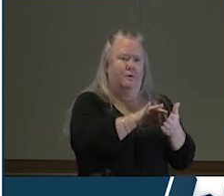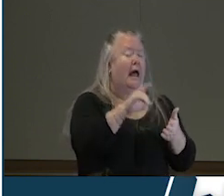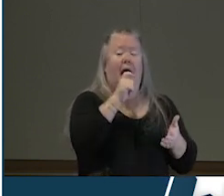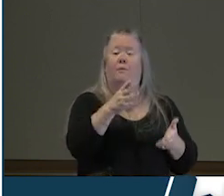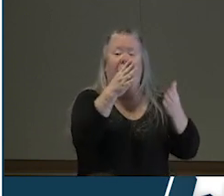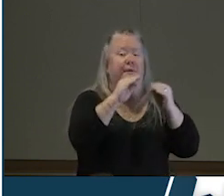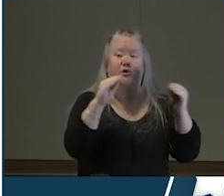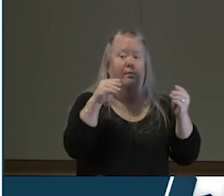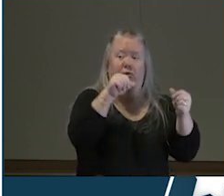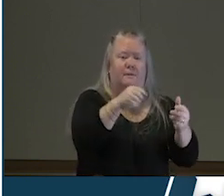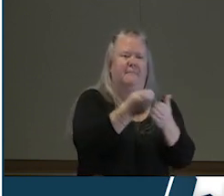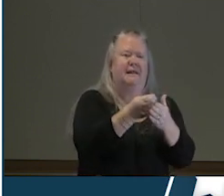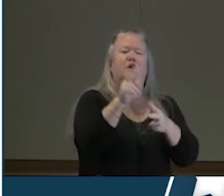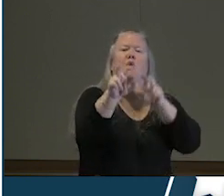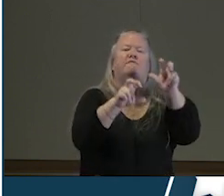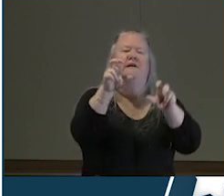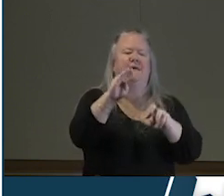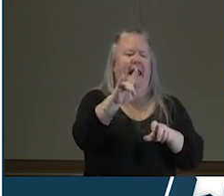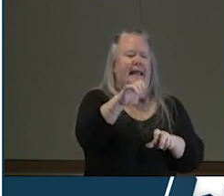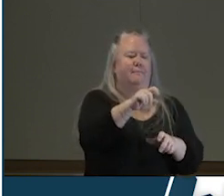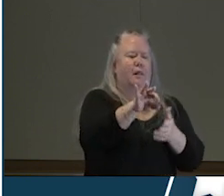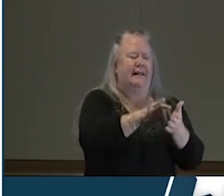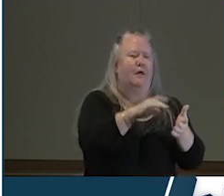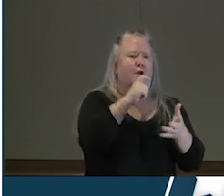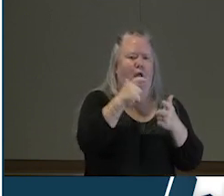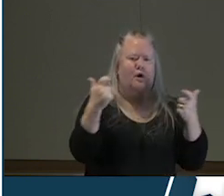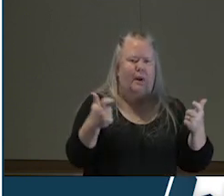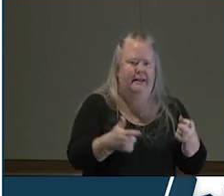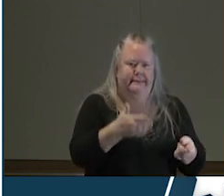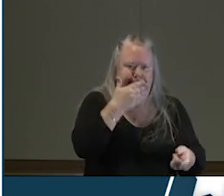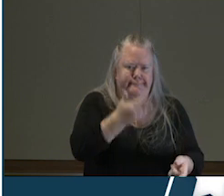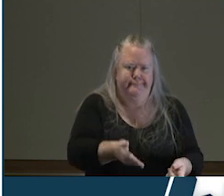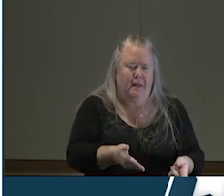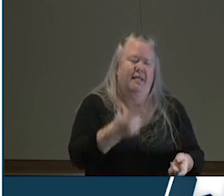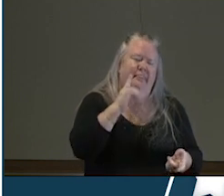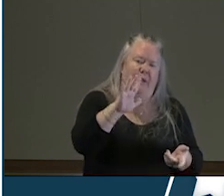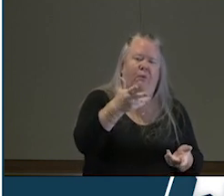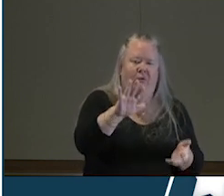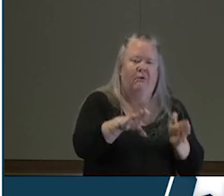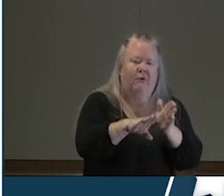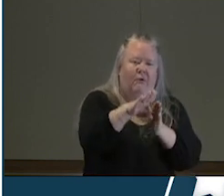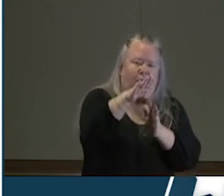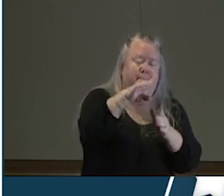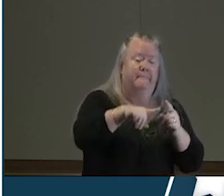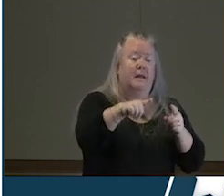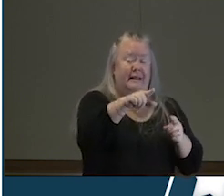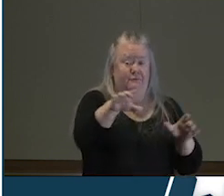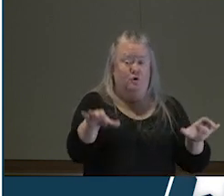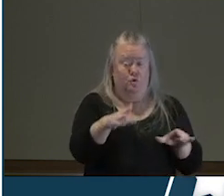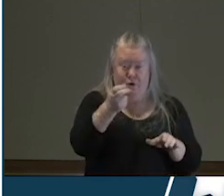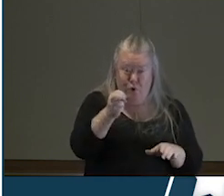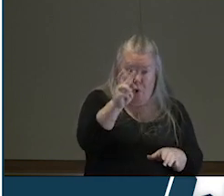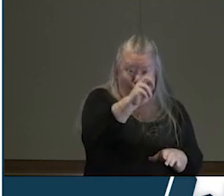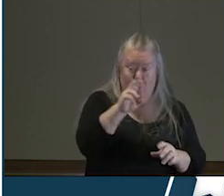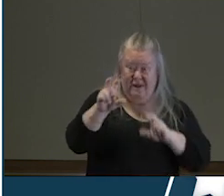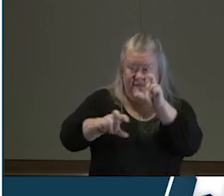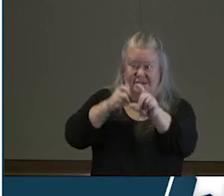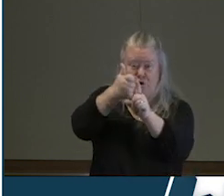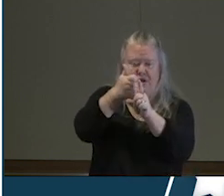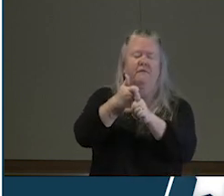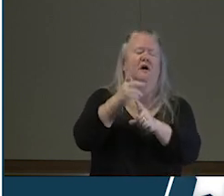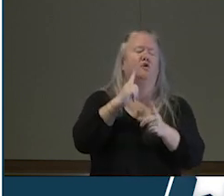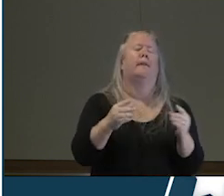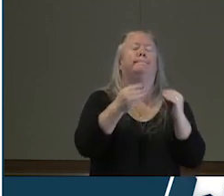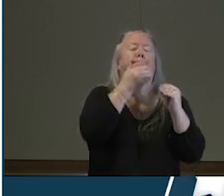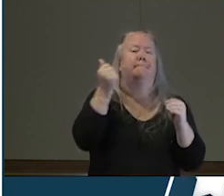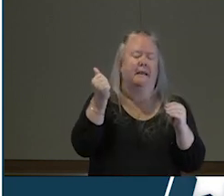recommend it anyways, because the investments in the able account are not that great. Meaning they'll do something, but if you are doing your own investing, you're going to get